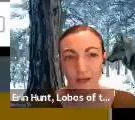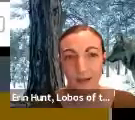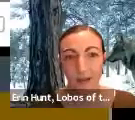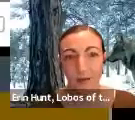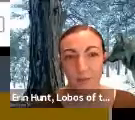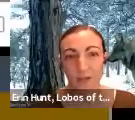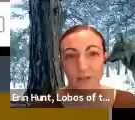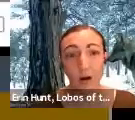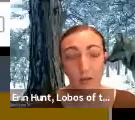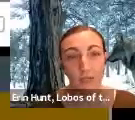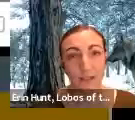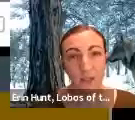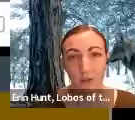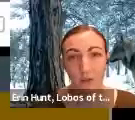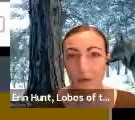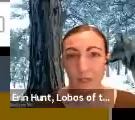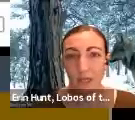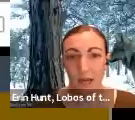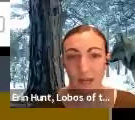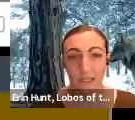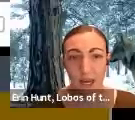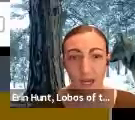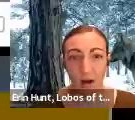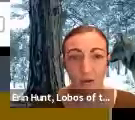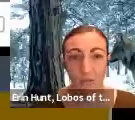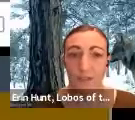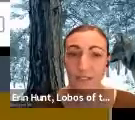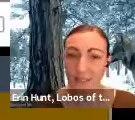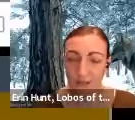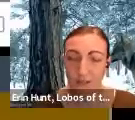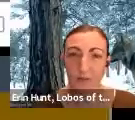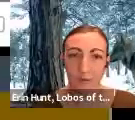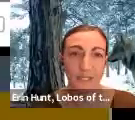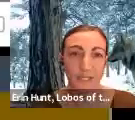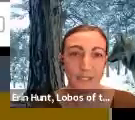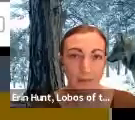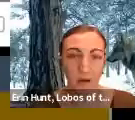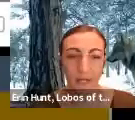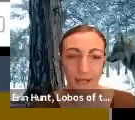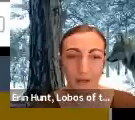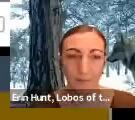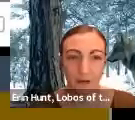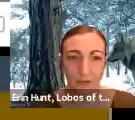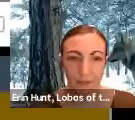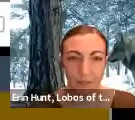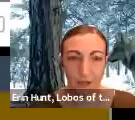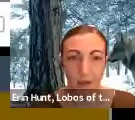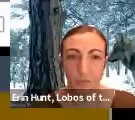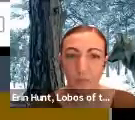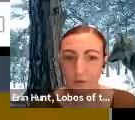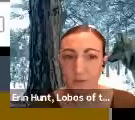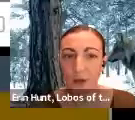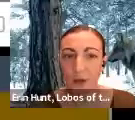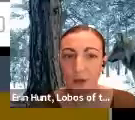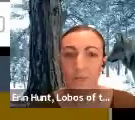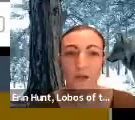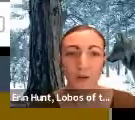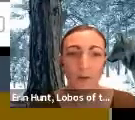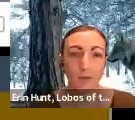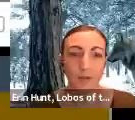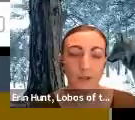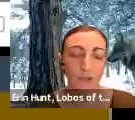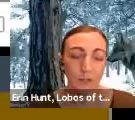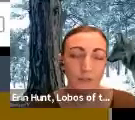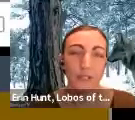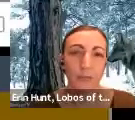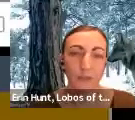population. Because all Mexican gray wolves alive today are descended from 7 unrelated founders, most wild Mexican